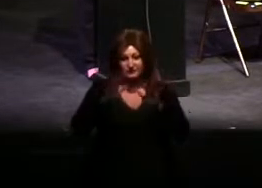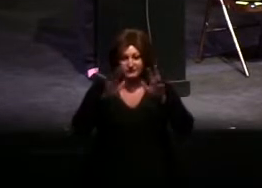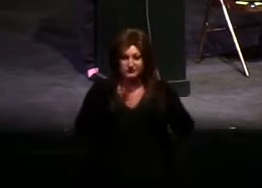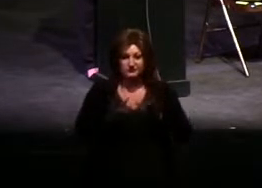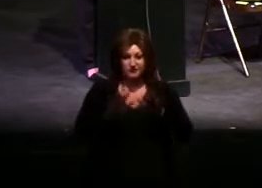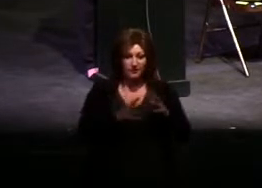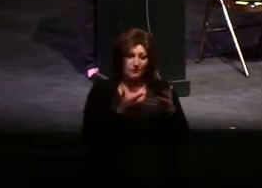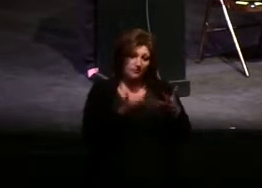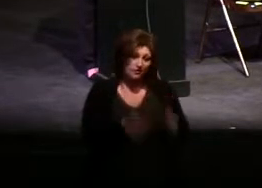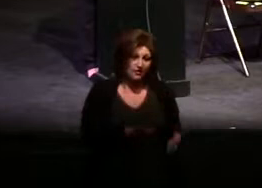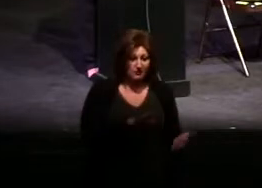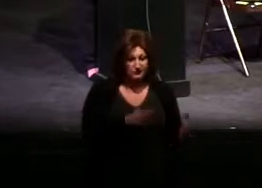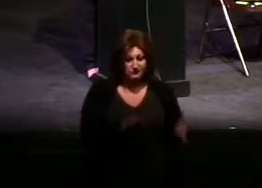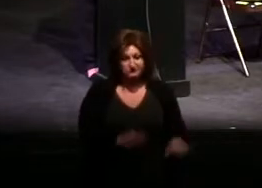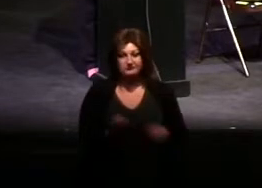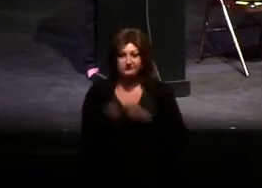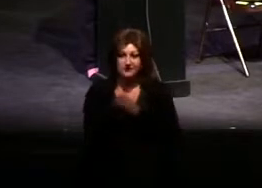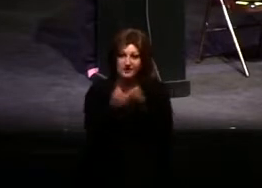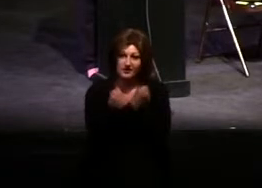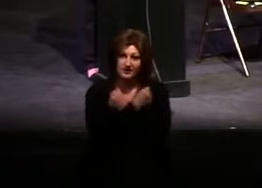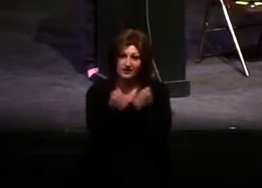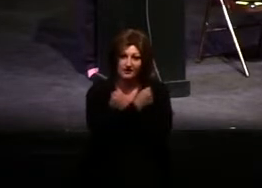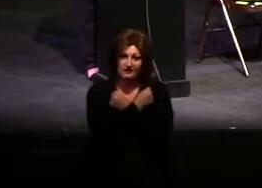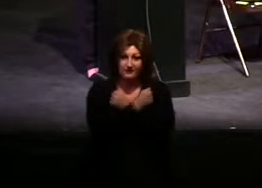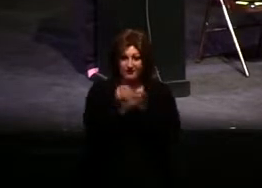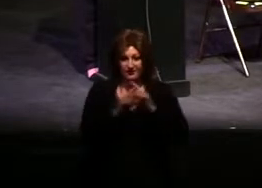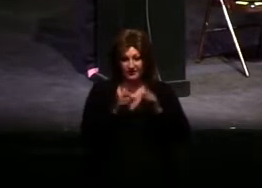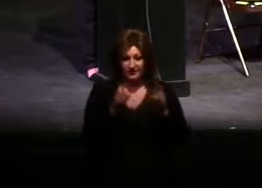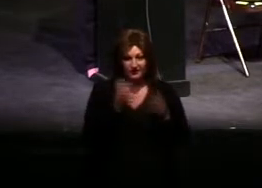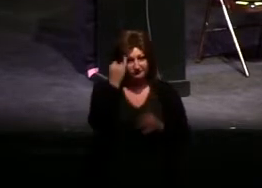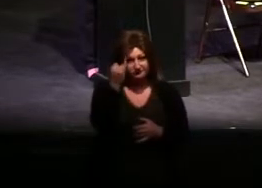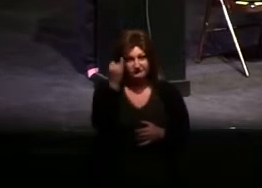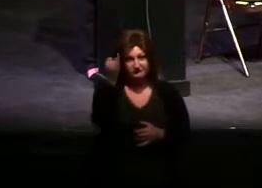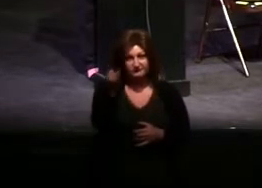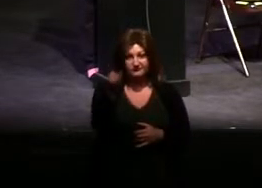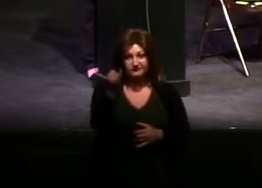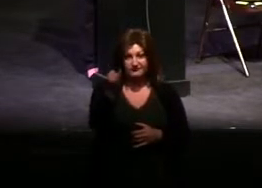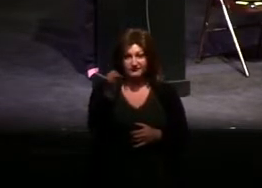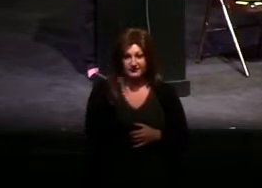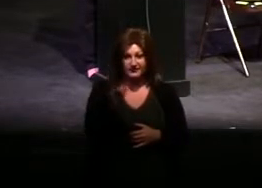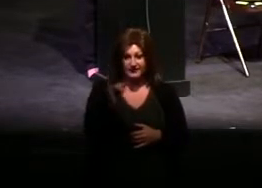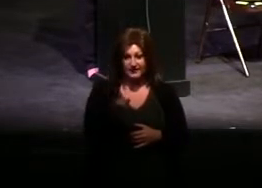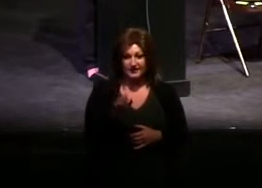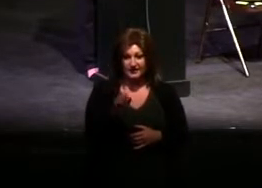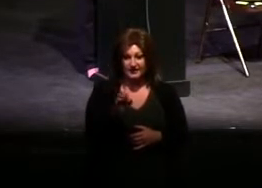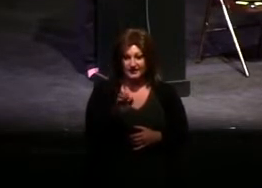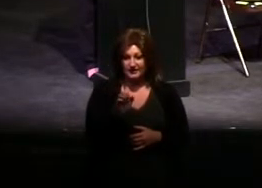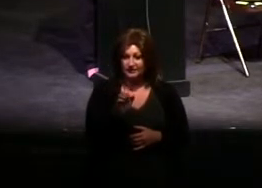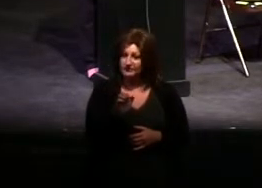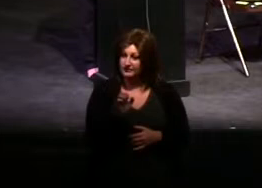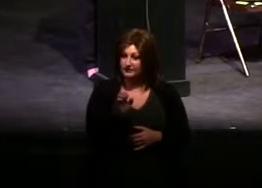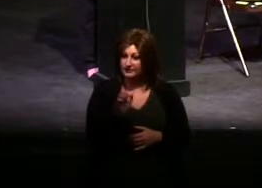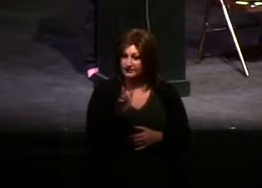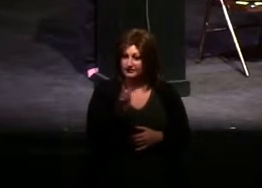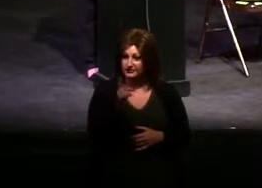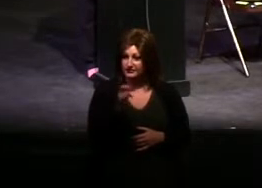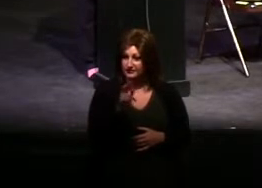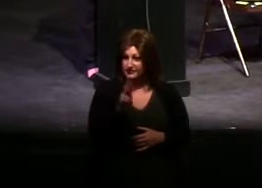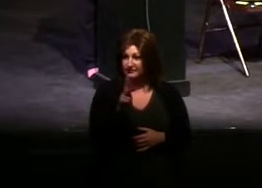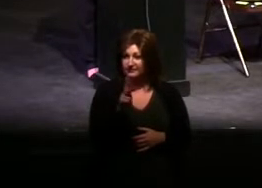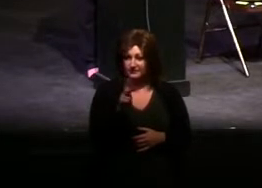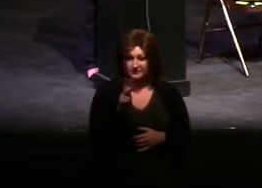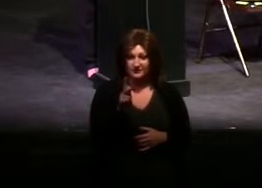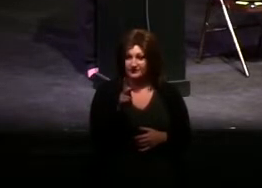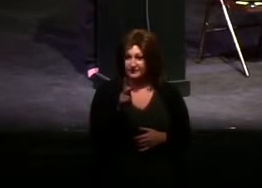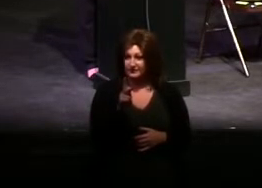and love. What did I imagine? That the Selway elk herd could save me? I thought